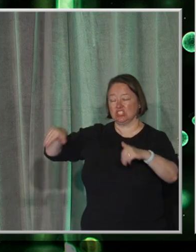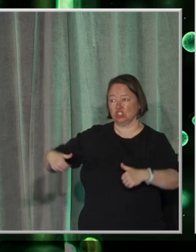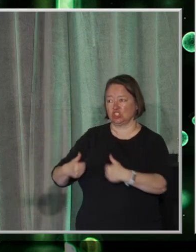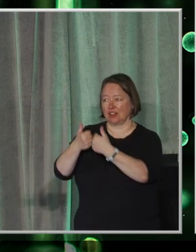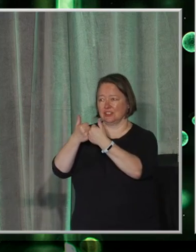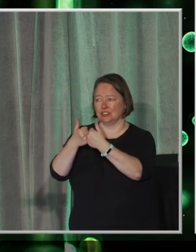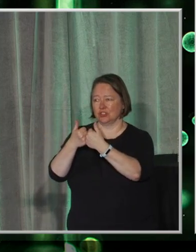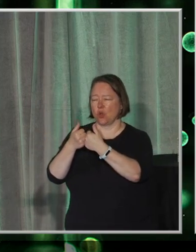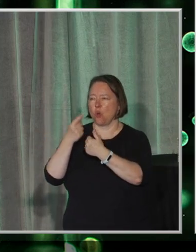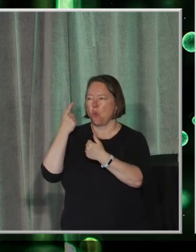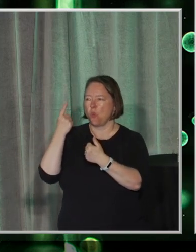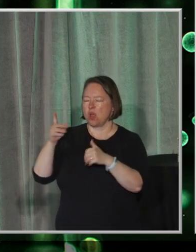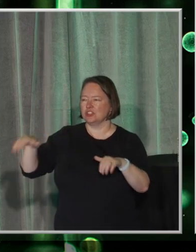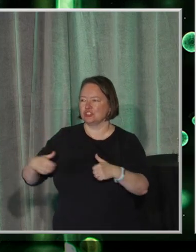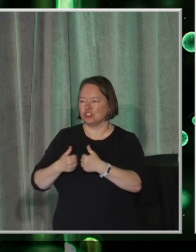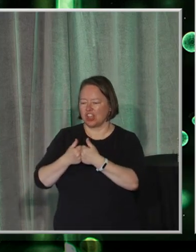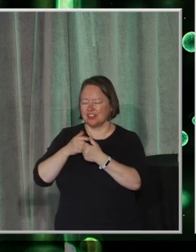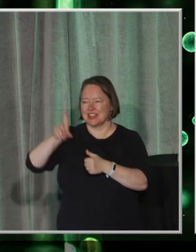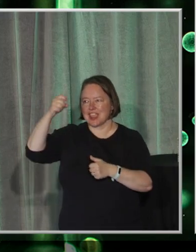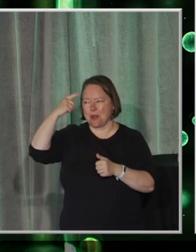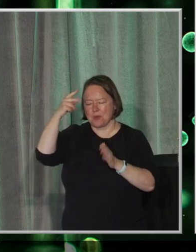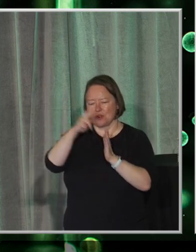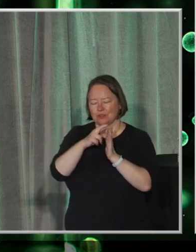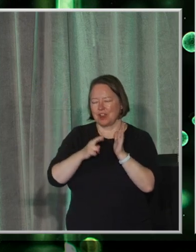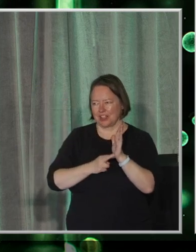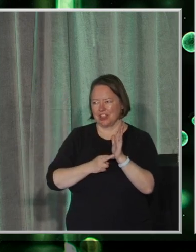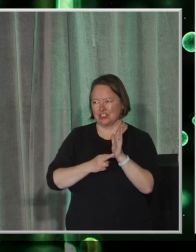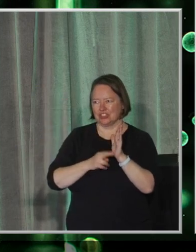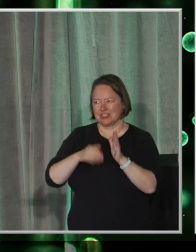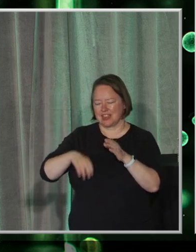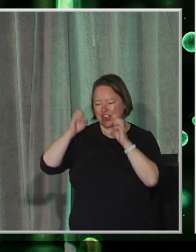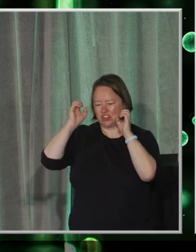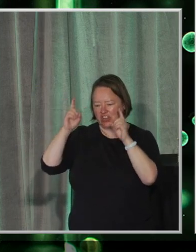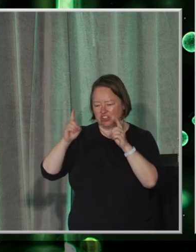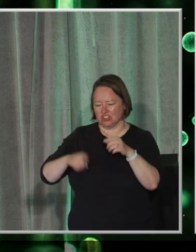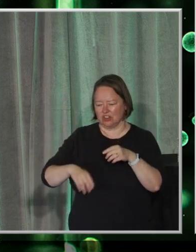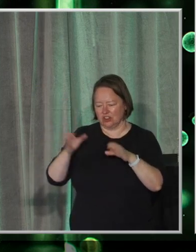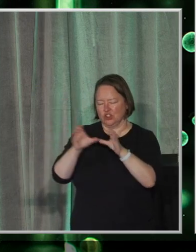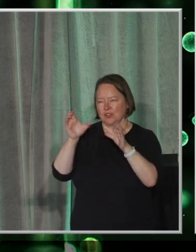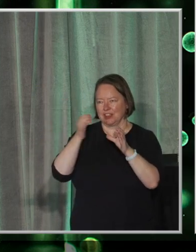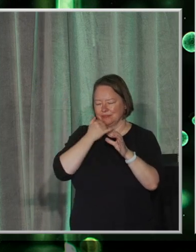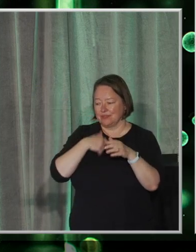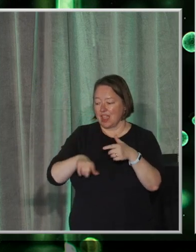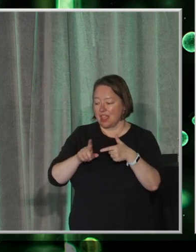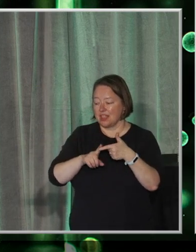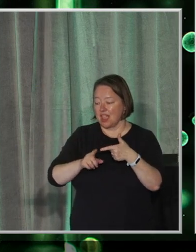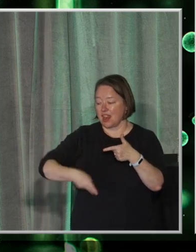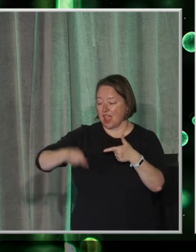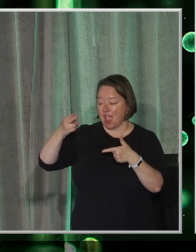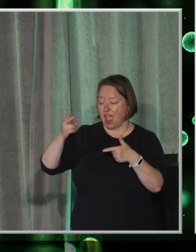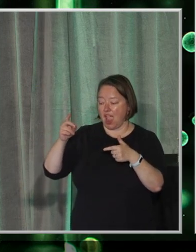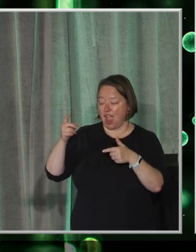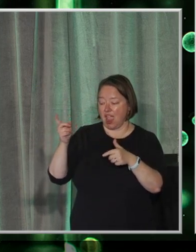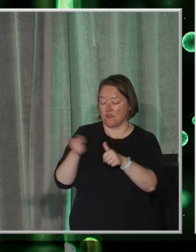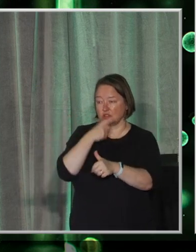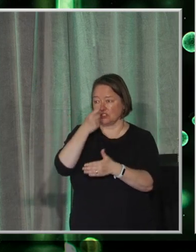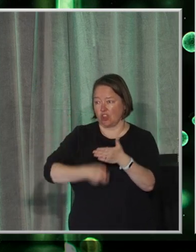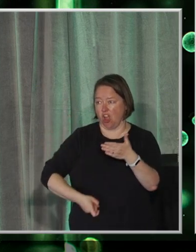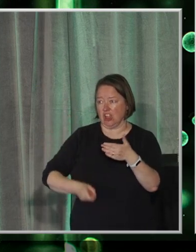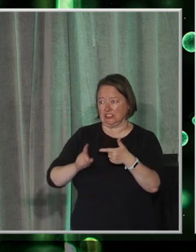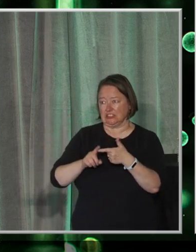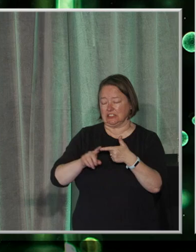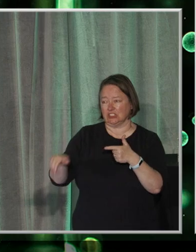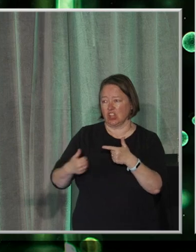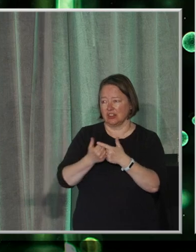and one of it being government regulation and certification, and the second one being high initial establishment cost. And for that reason, we are